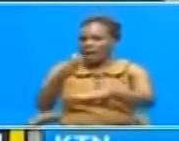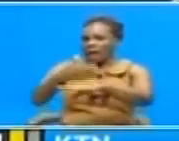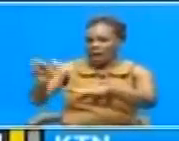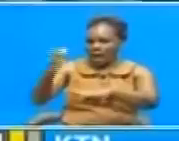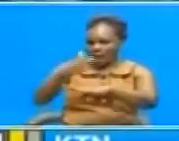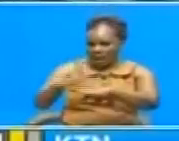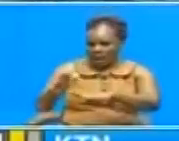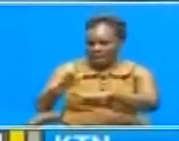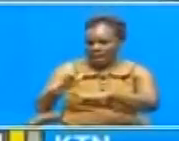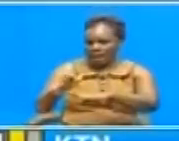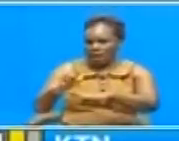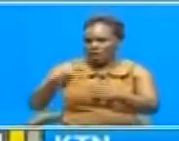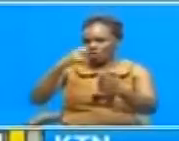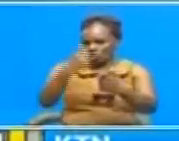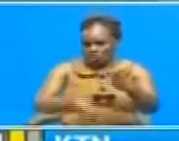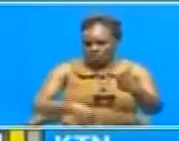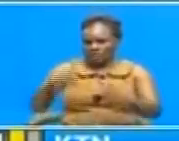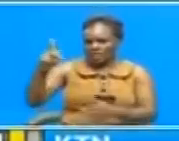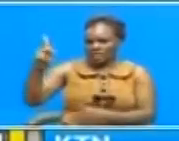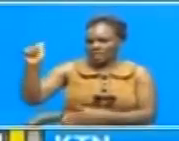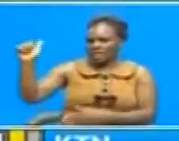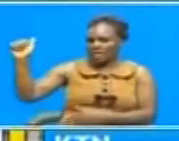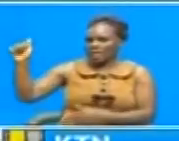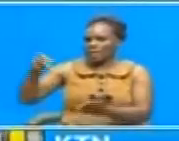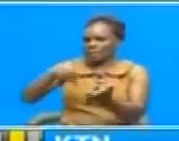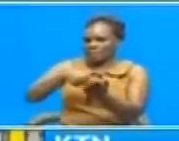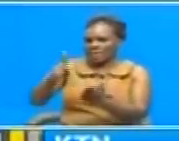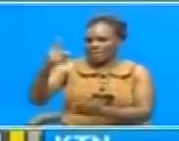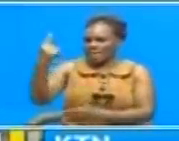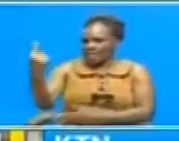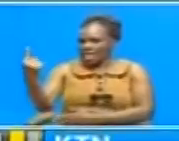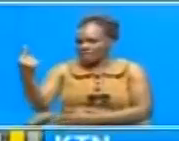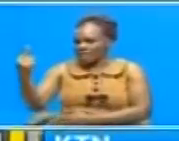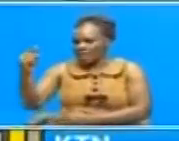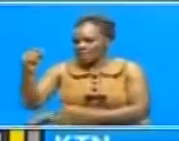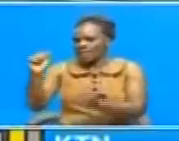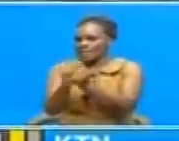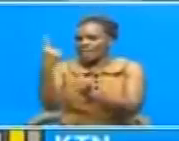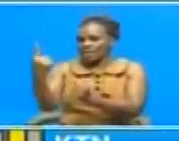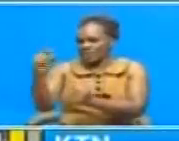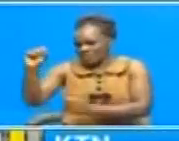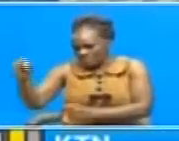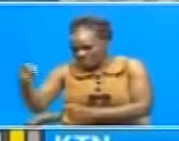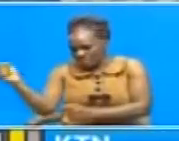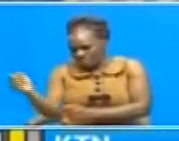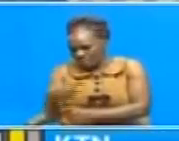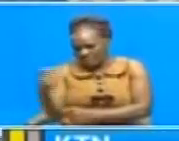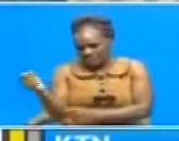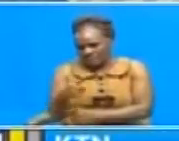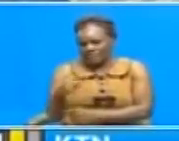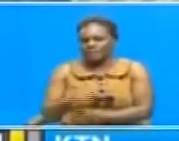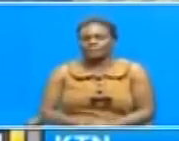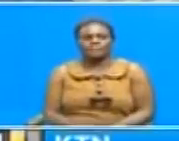at an inflated fee, with KAA paying as much as 11 million shillings per month for each one of them. We want